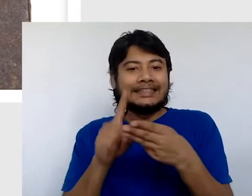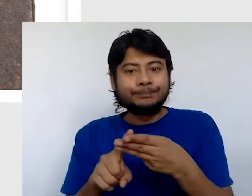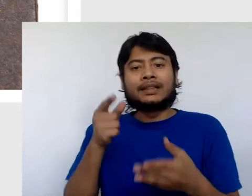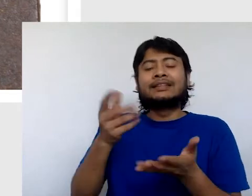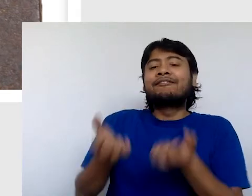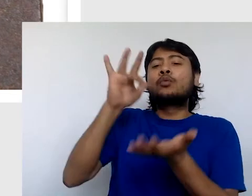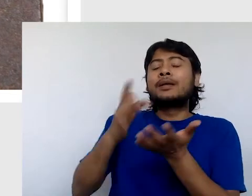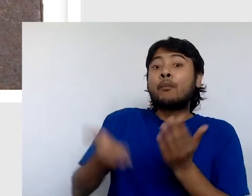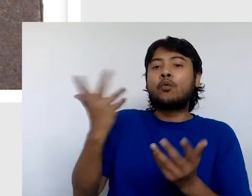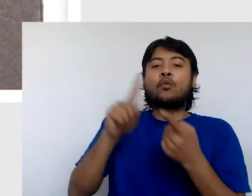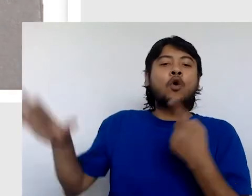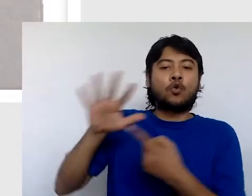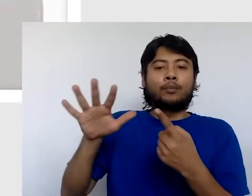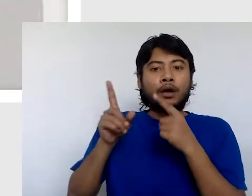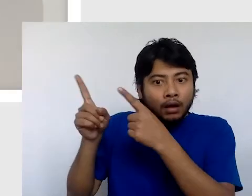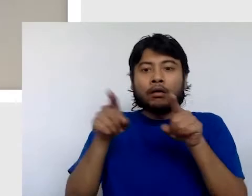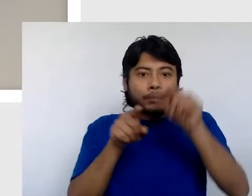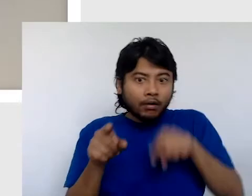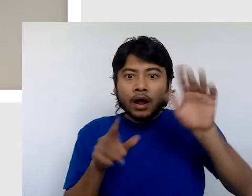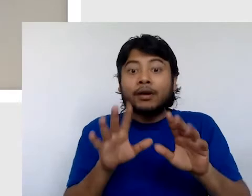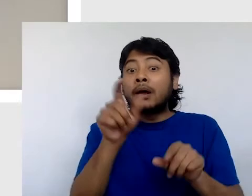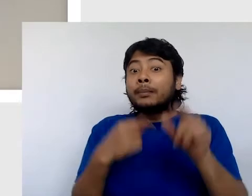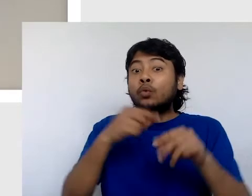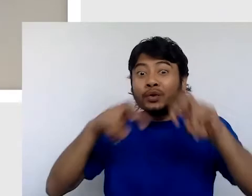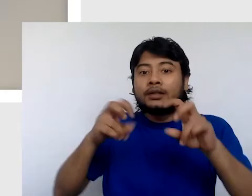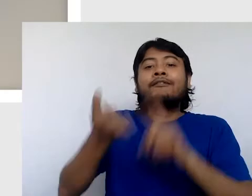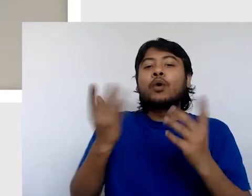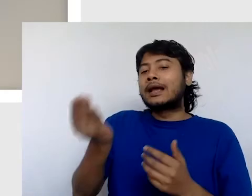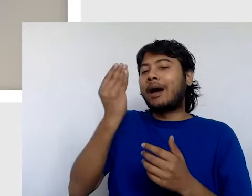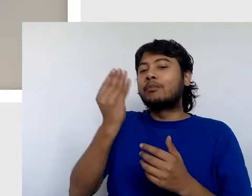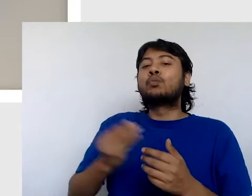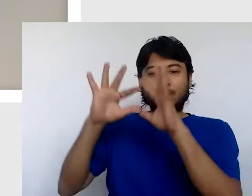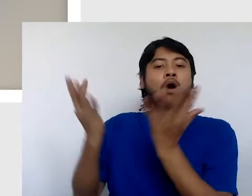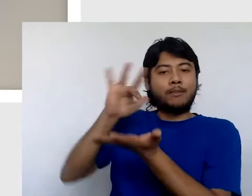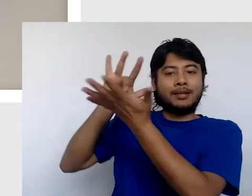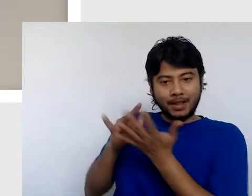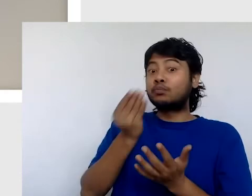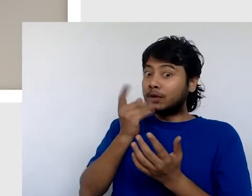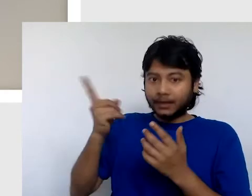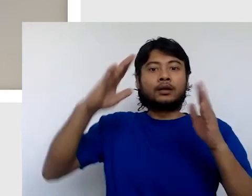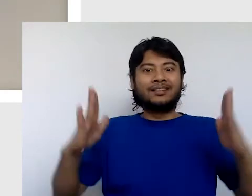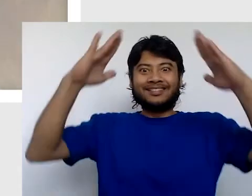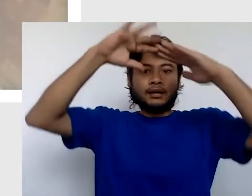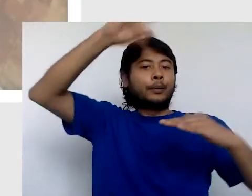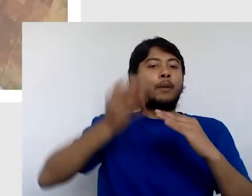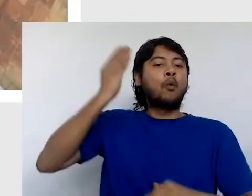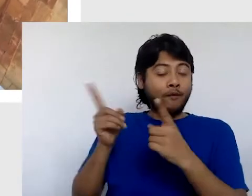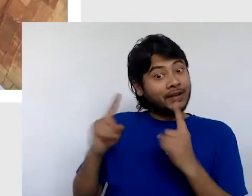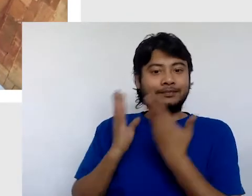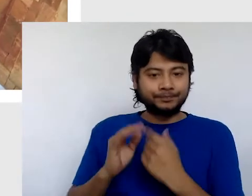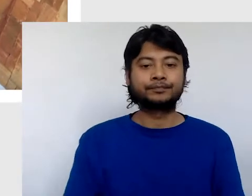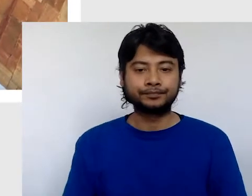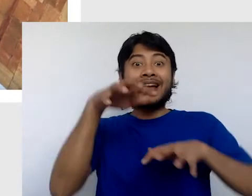an arch with a pointed apex. Though ogee arches are found around the world, particularly in Gothic architecture,